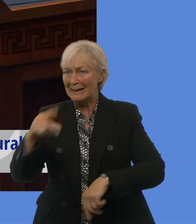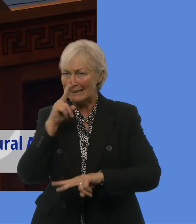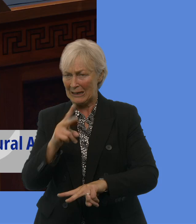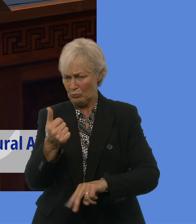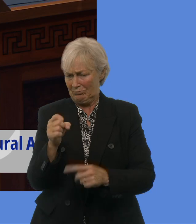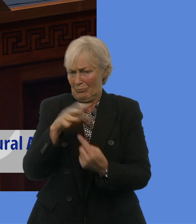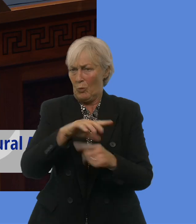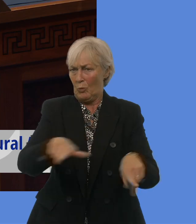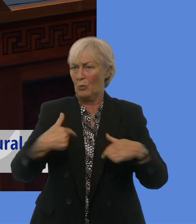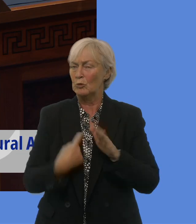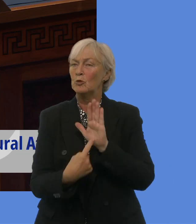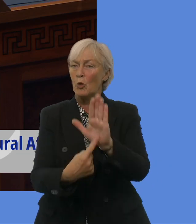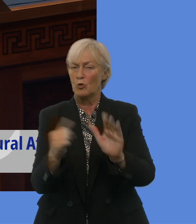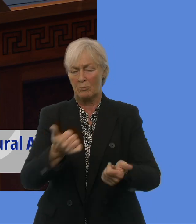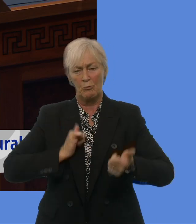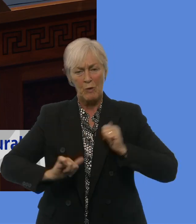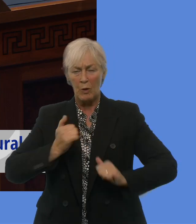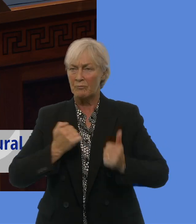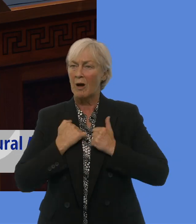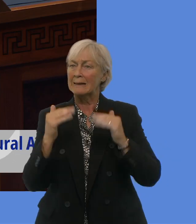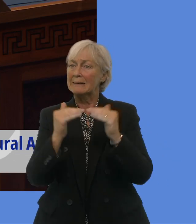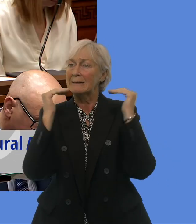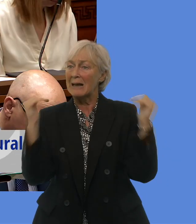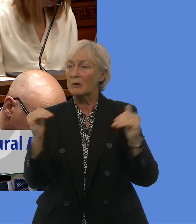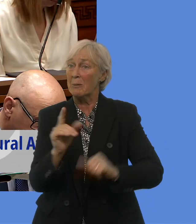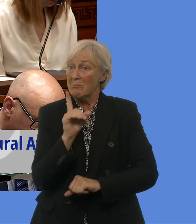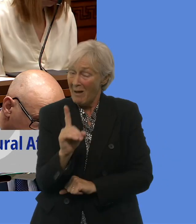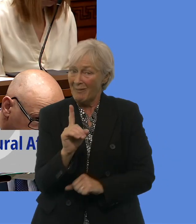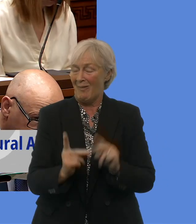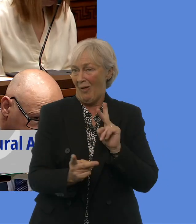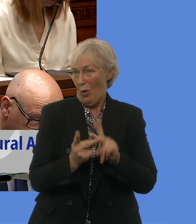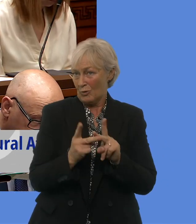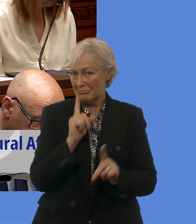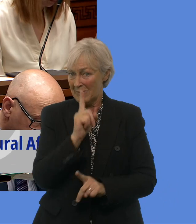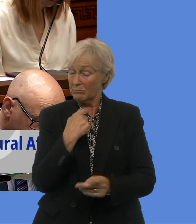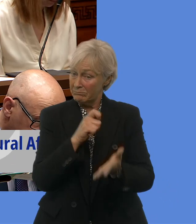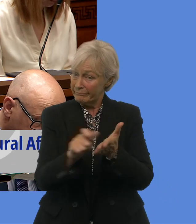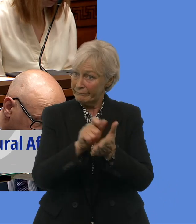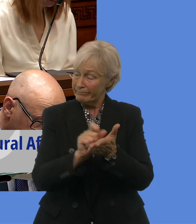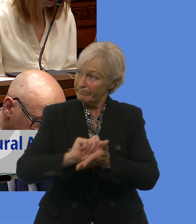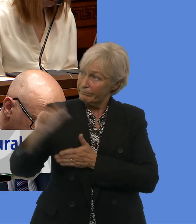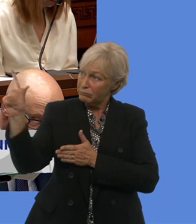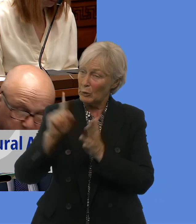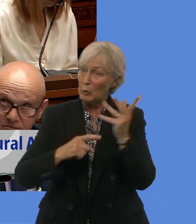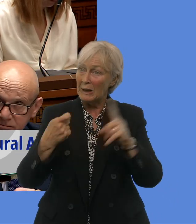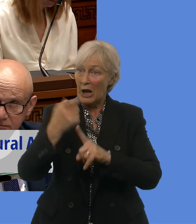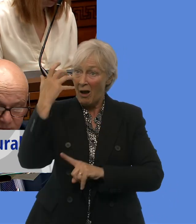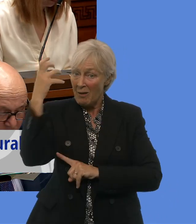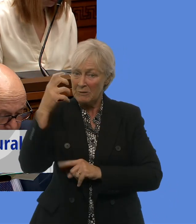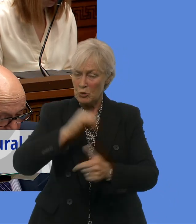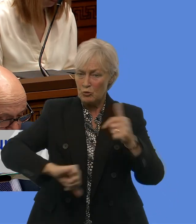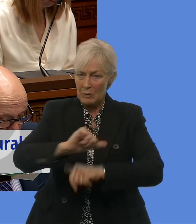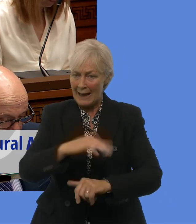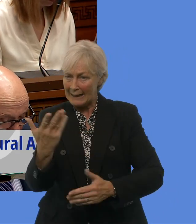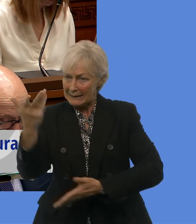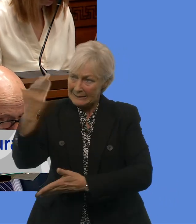that. We should be very proud of those standards. But can I also say something else that I have written to the UK government around my concerns around any potential trade